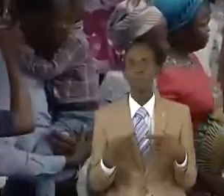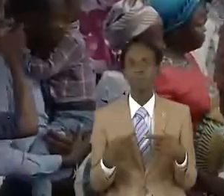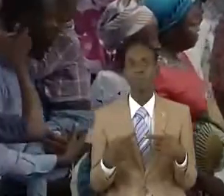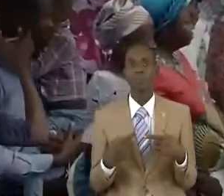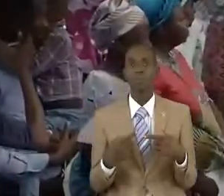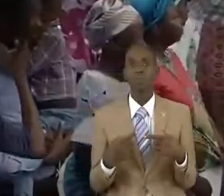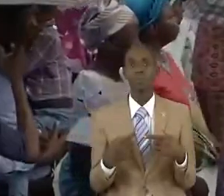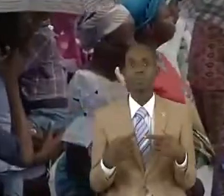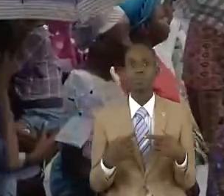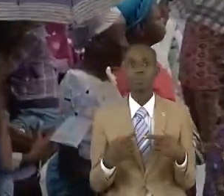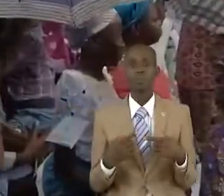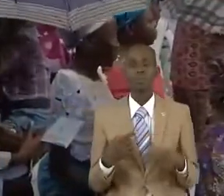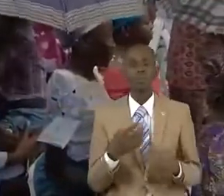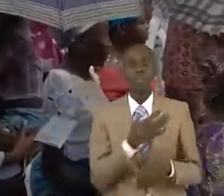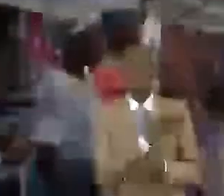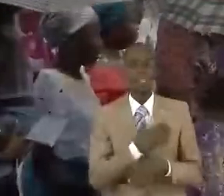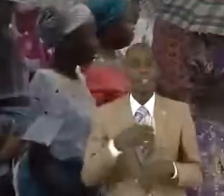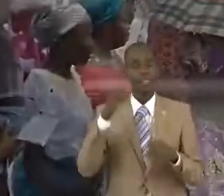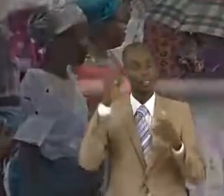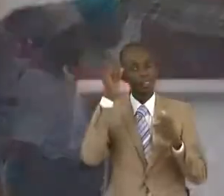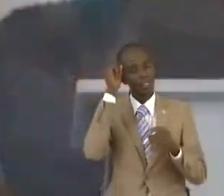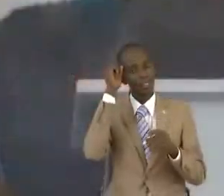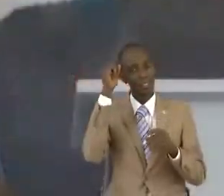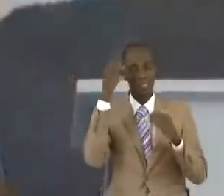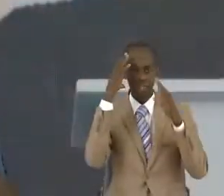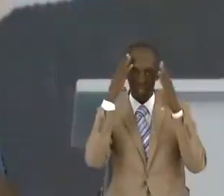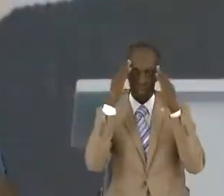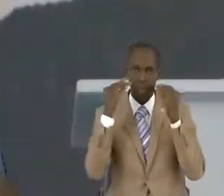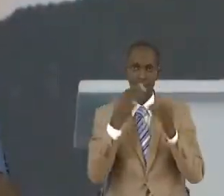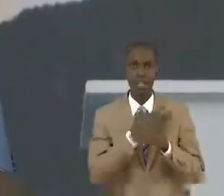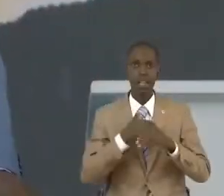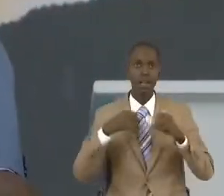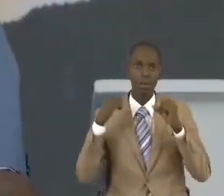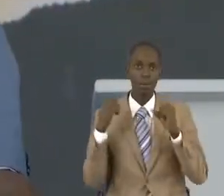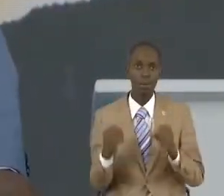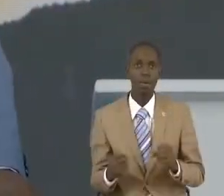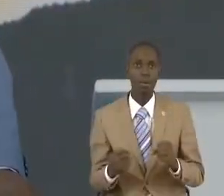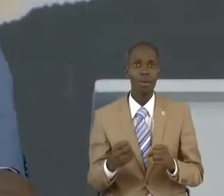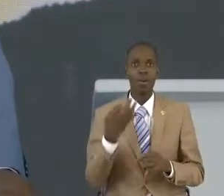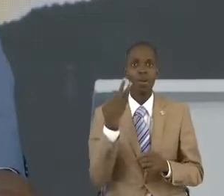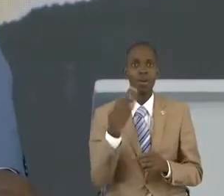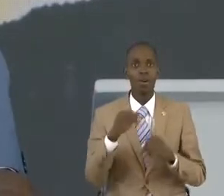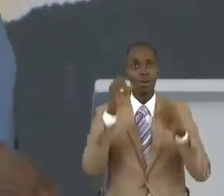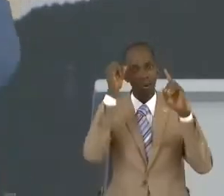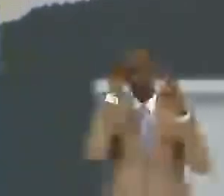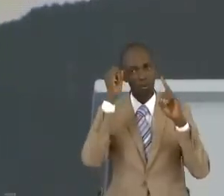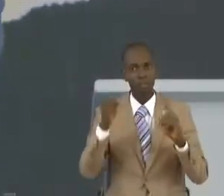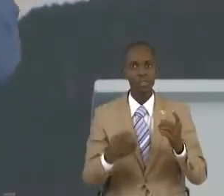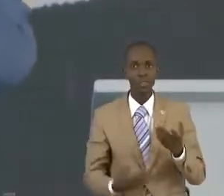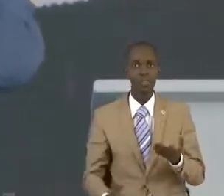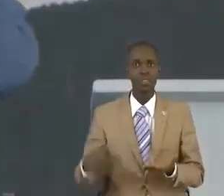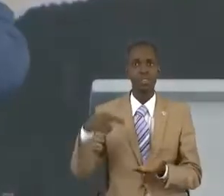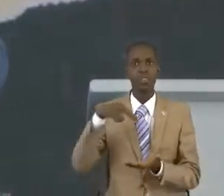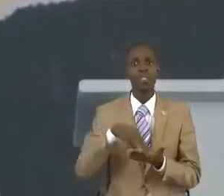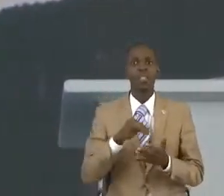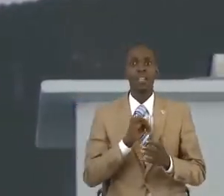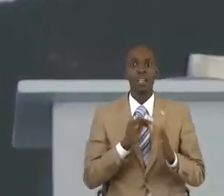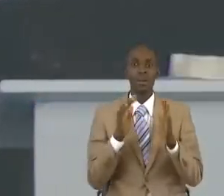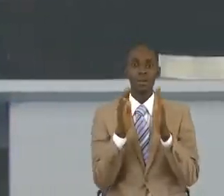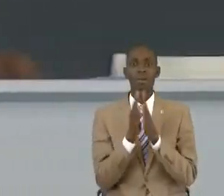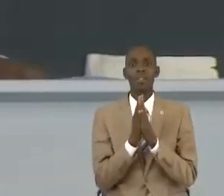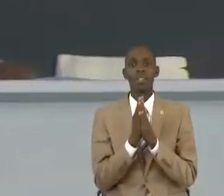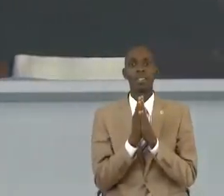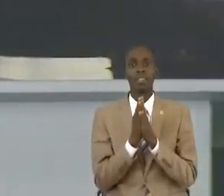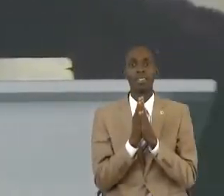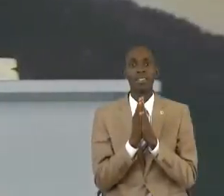And as you experience the power of His resurrection, I pray